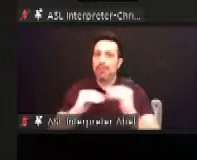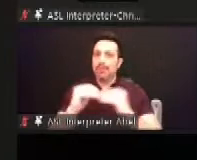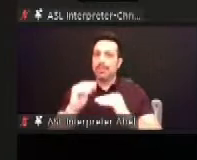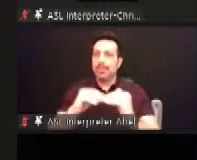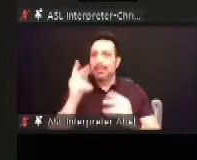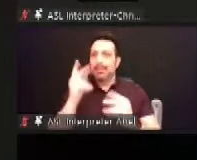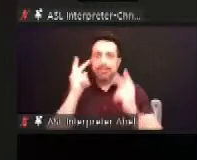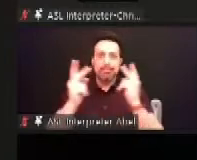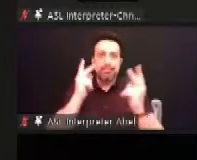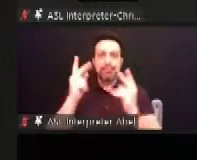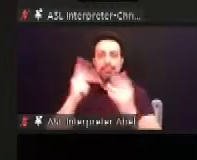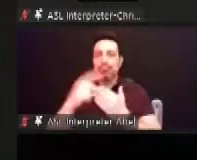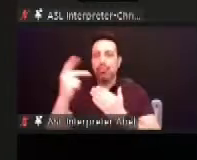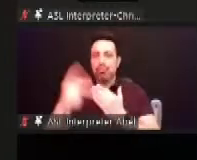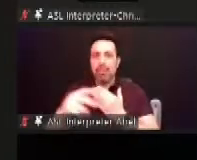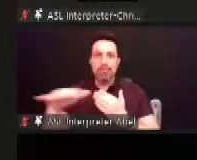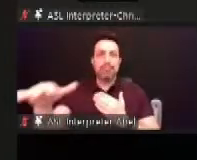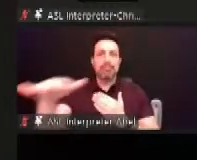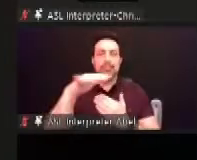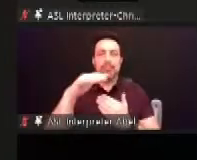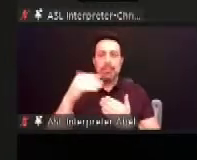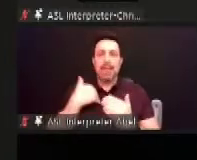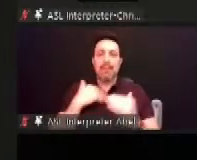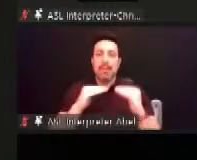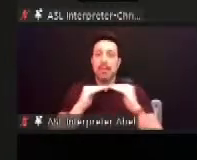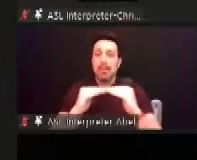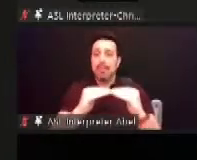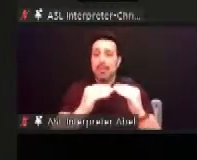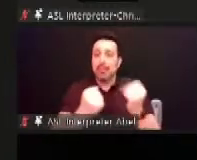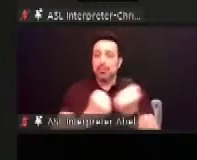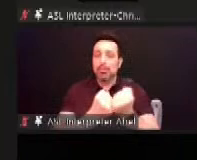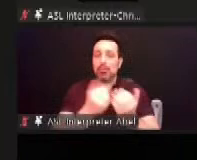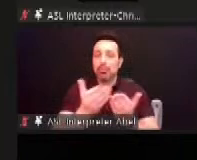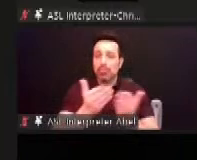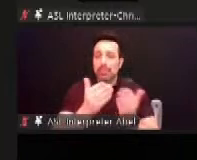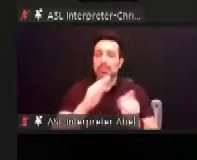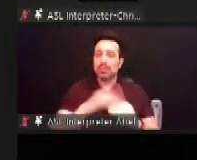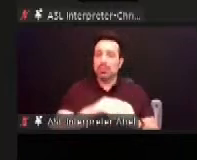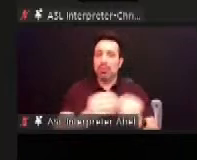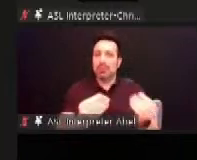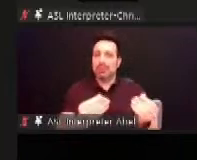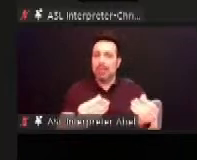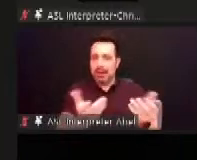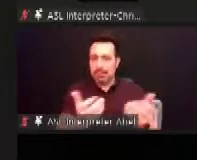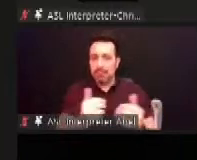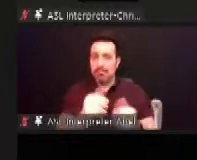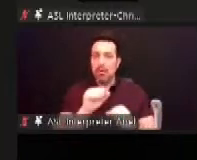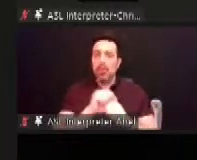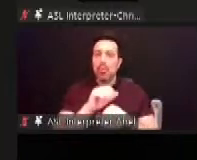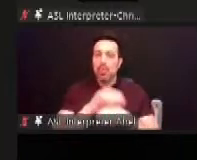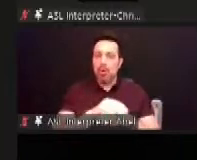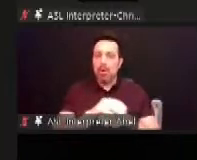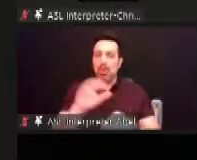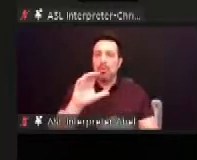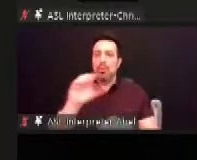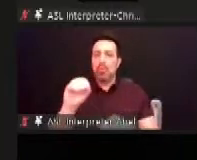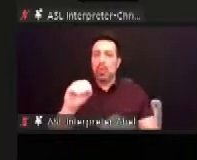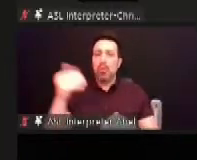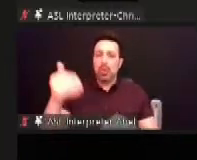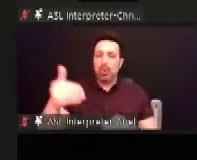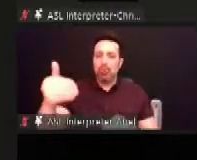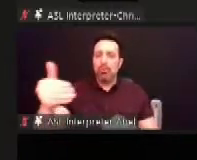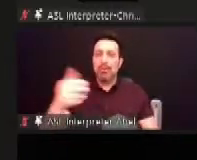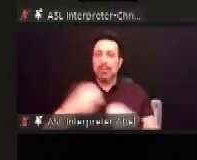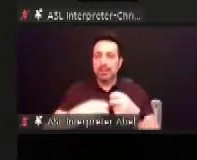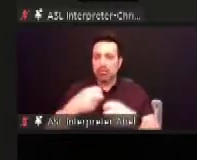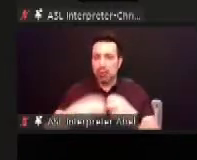in programs, in which we have peer support services that are on site and working on the co-occurring disorders. And we